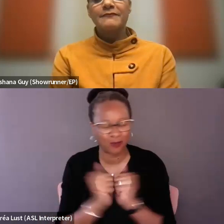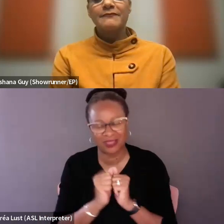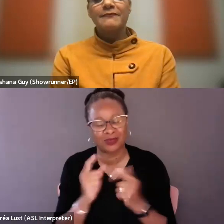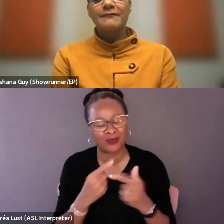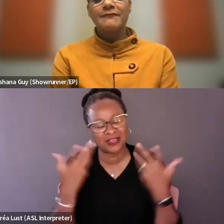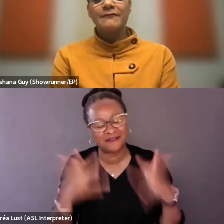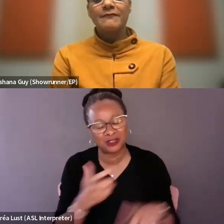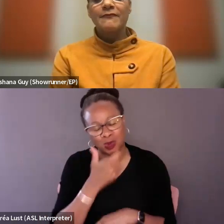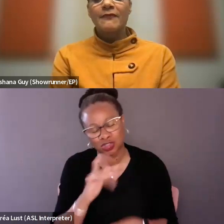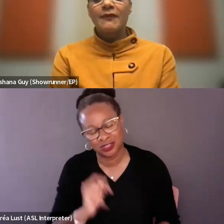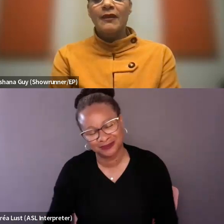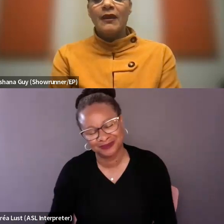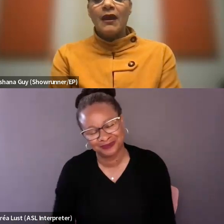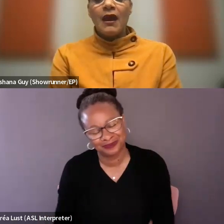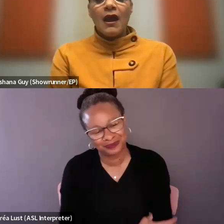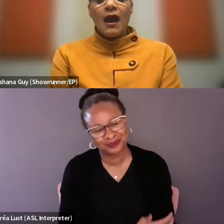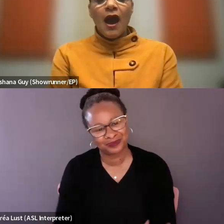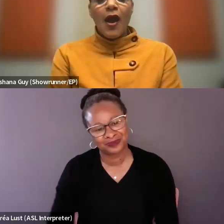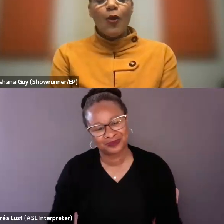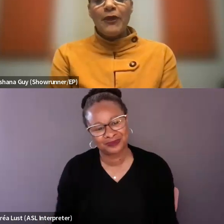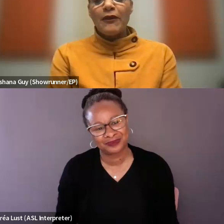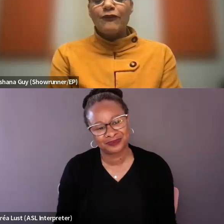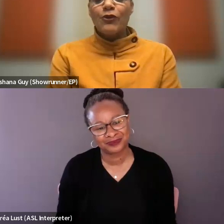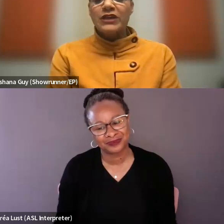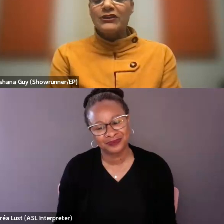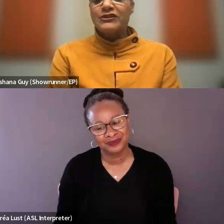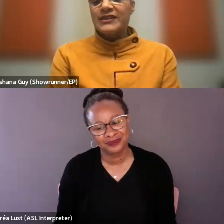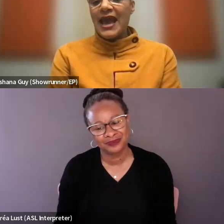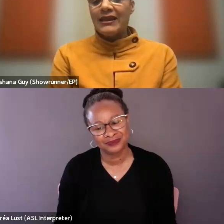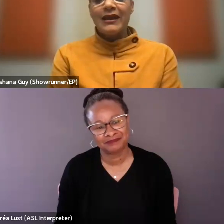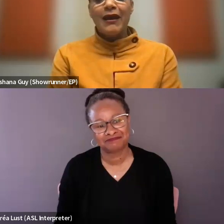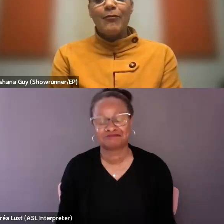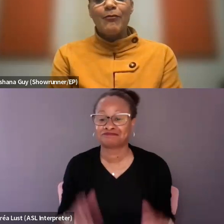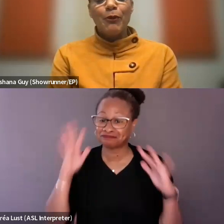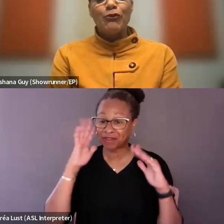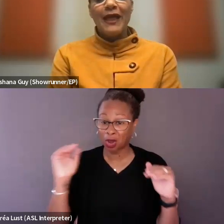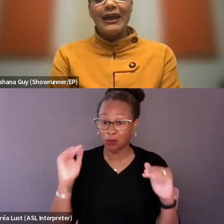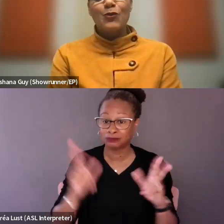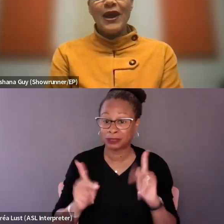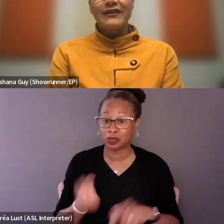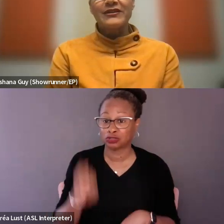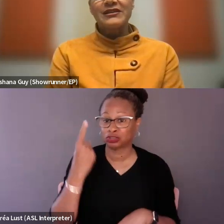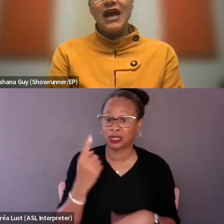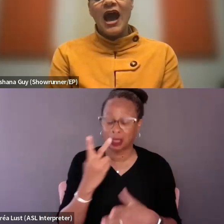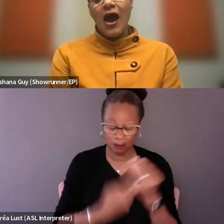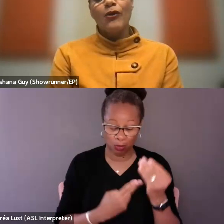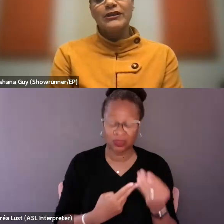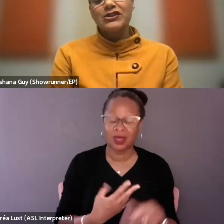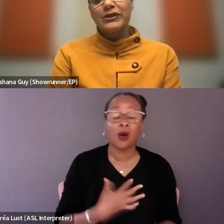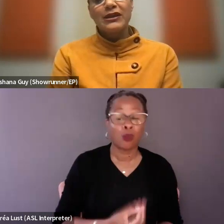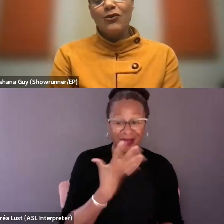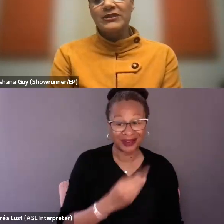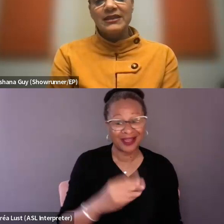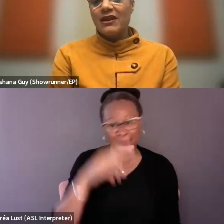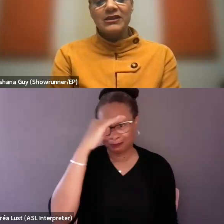the 1619 Project? I hope that folks understand both Black and white, that this is our